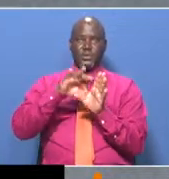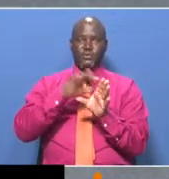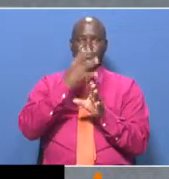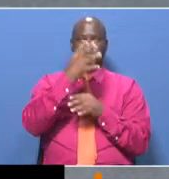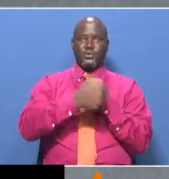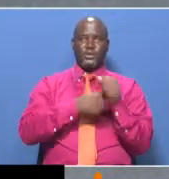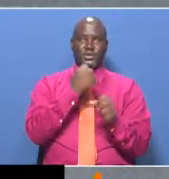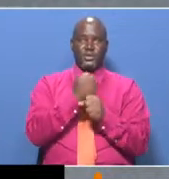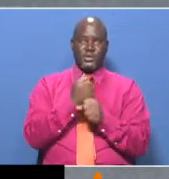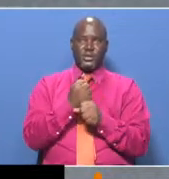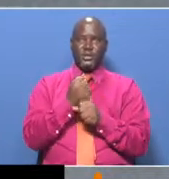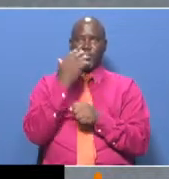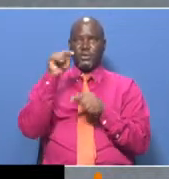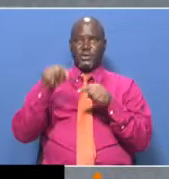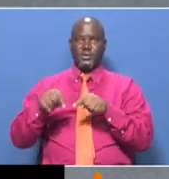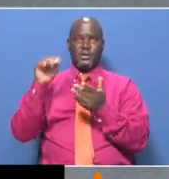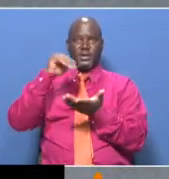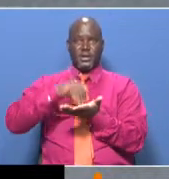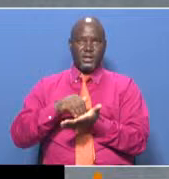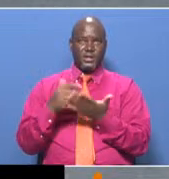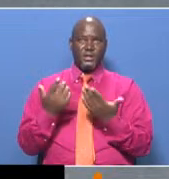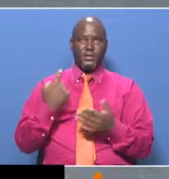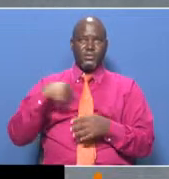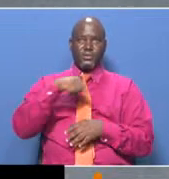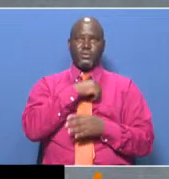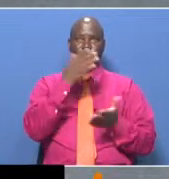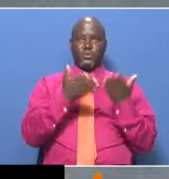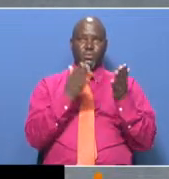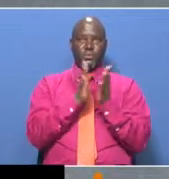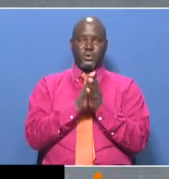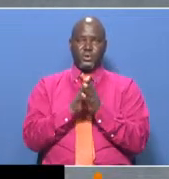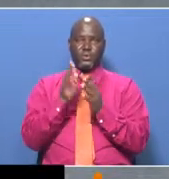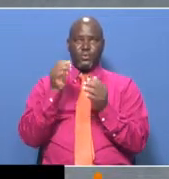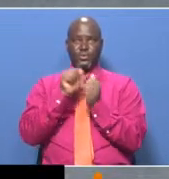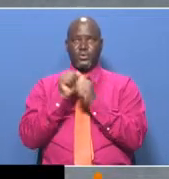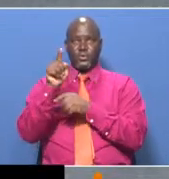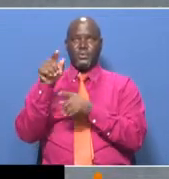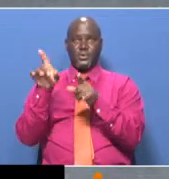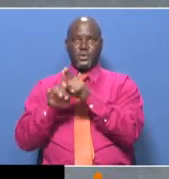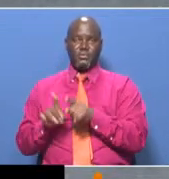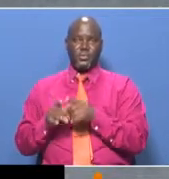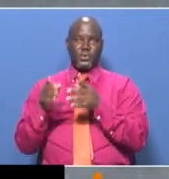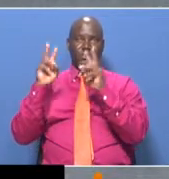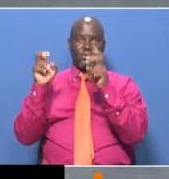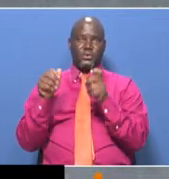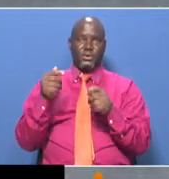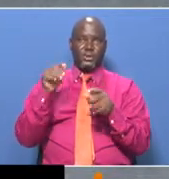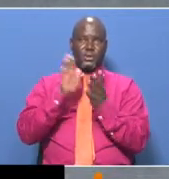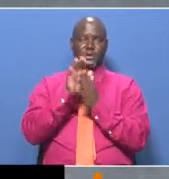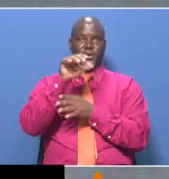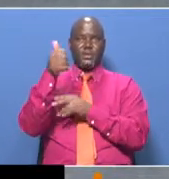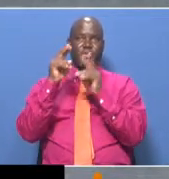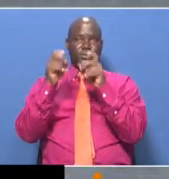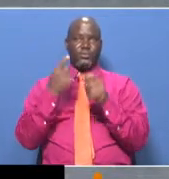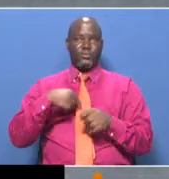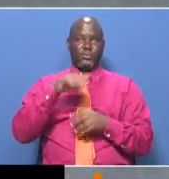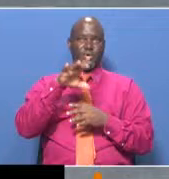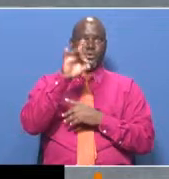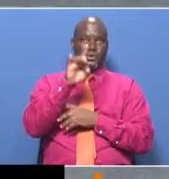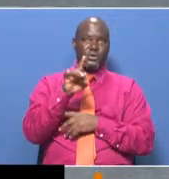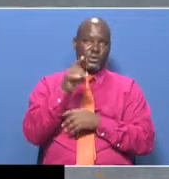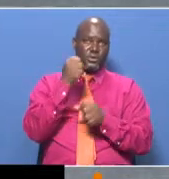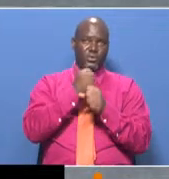4 years. Why is it that you compare us to them in certain matters, but in other matters you choose